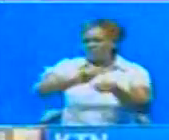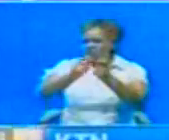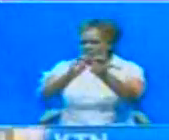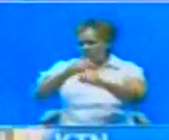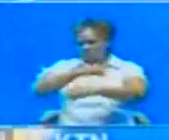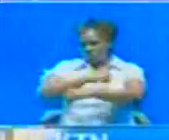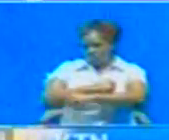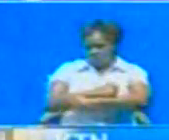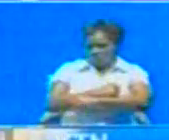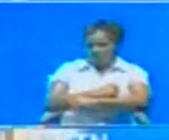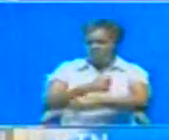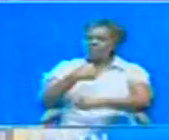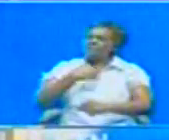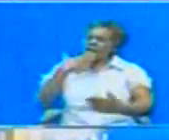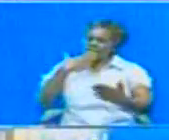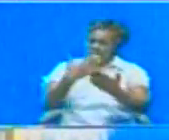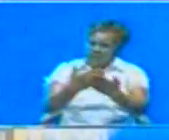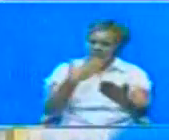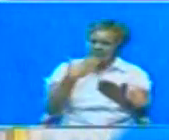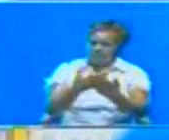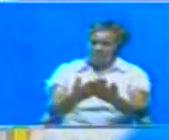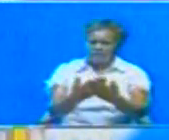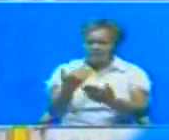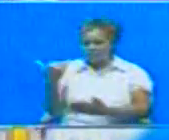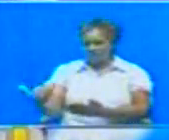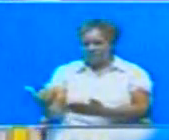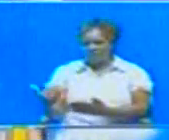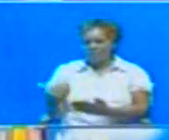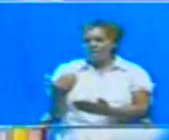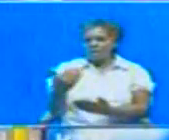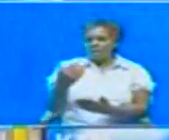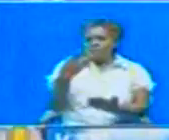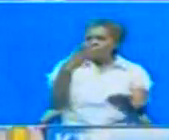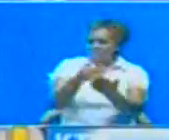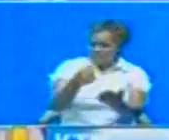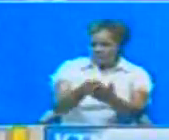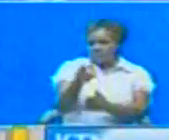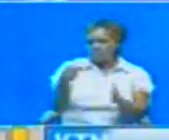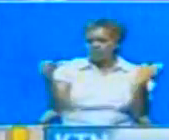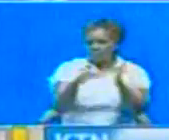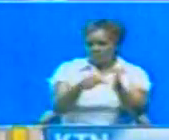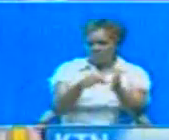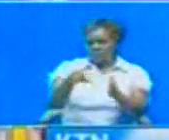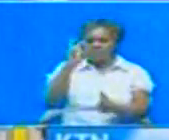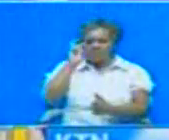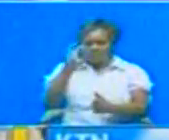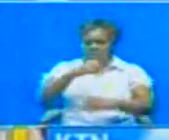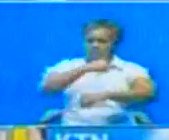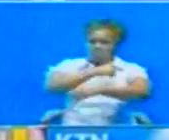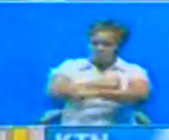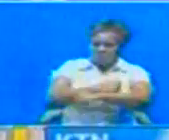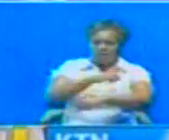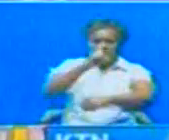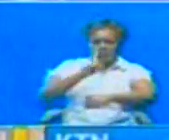mashule. Na nimemrudishia shukrani kulingana na pesa, kuangalia pesa. Na ameangalia shule.